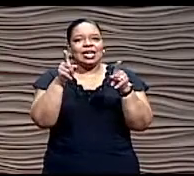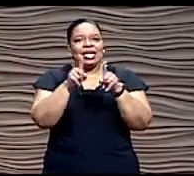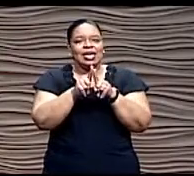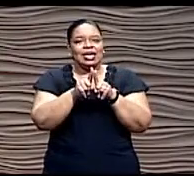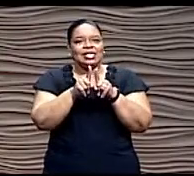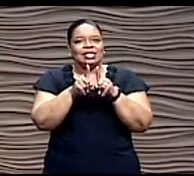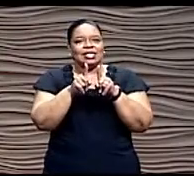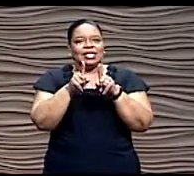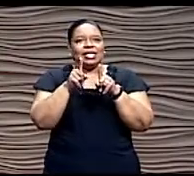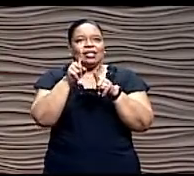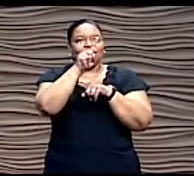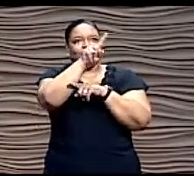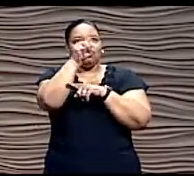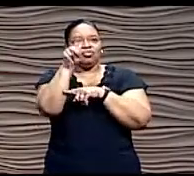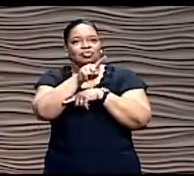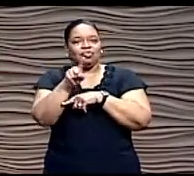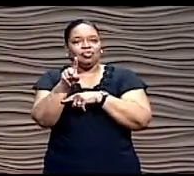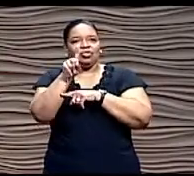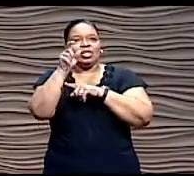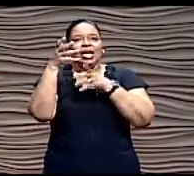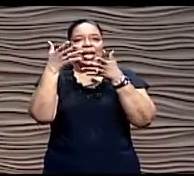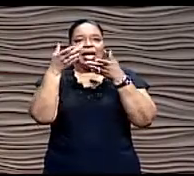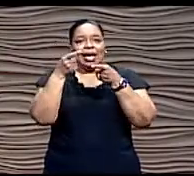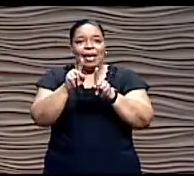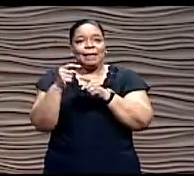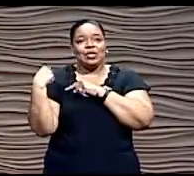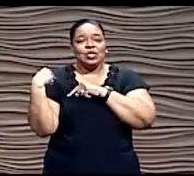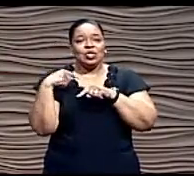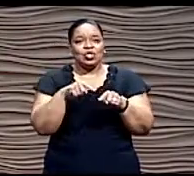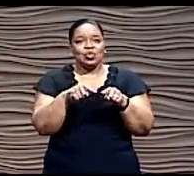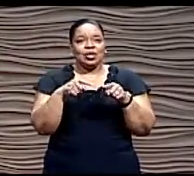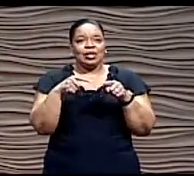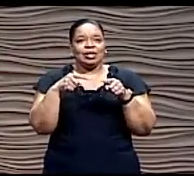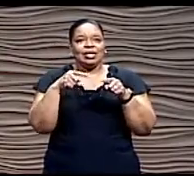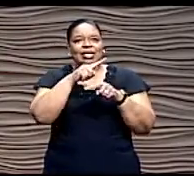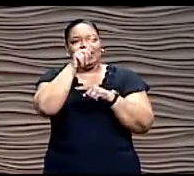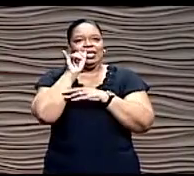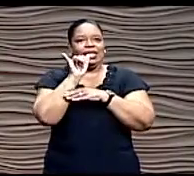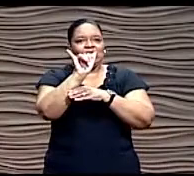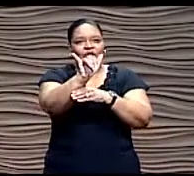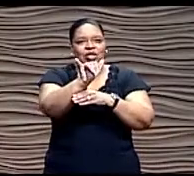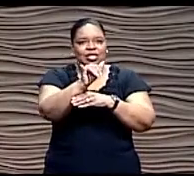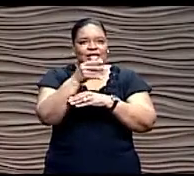lightning play a zigzag game across the bosom of eternity. And he